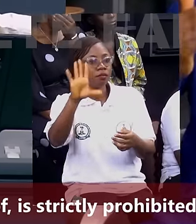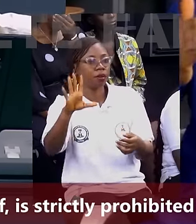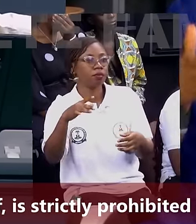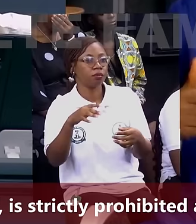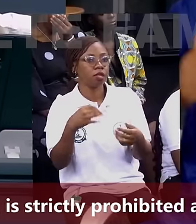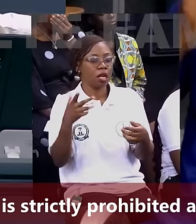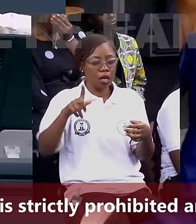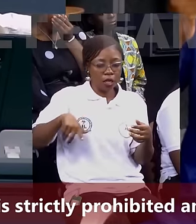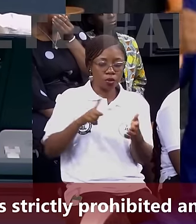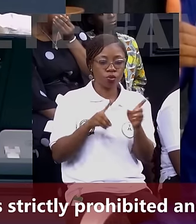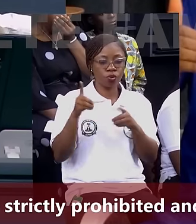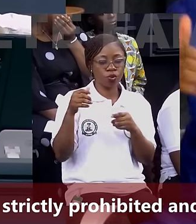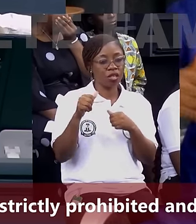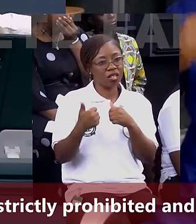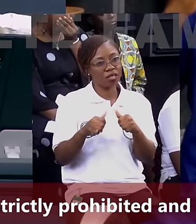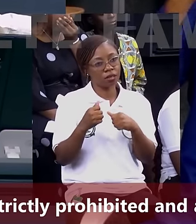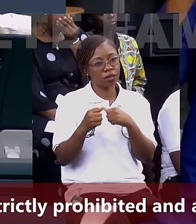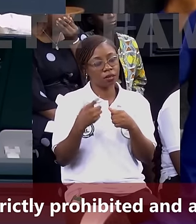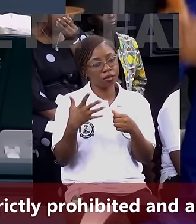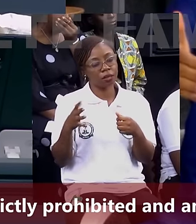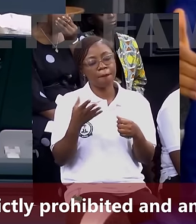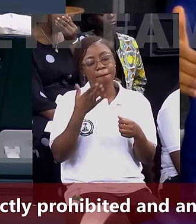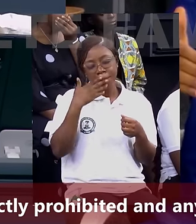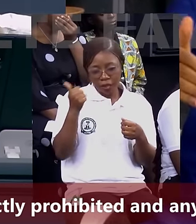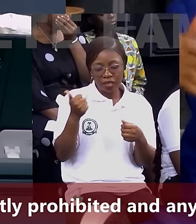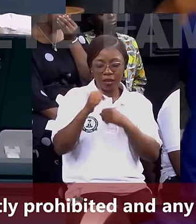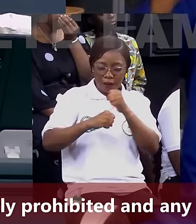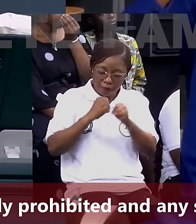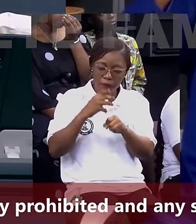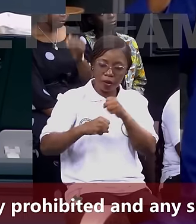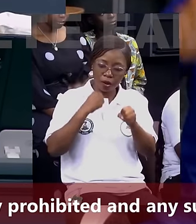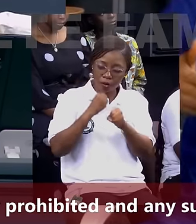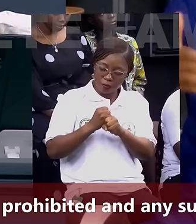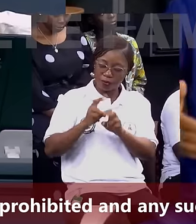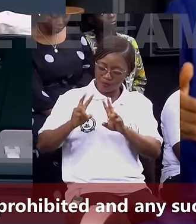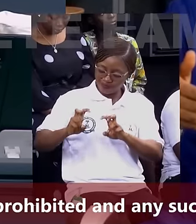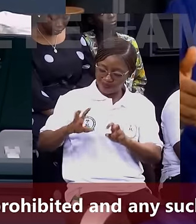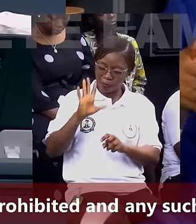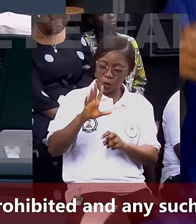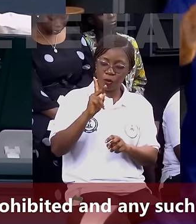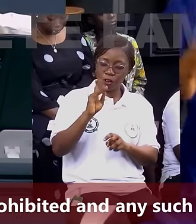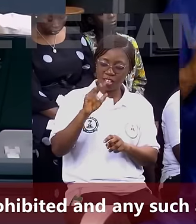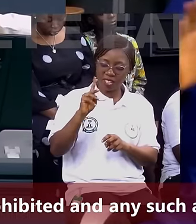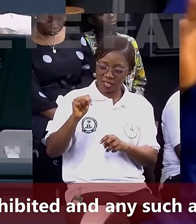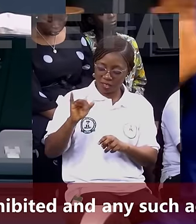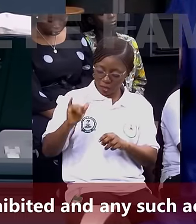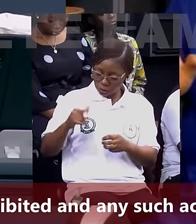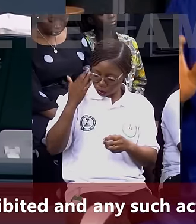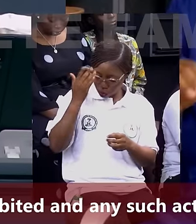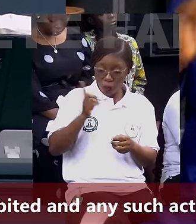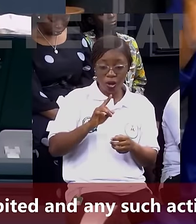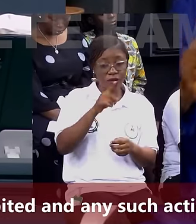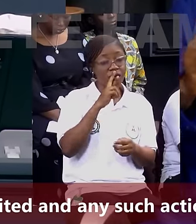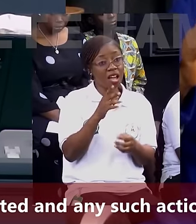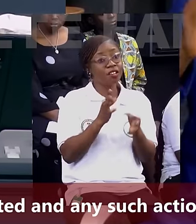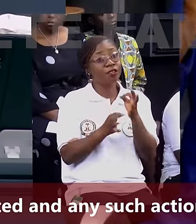is good for annual medical check, to check your kidney function, so you know where you are. And if you are fine, that's fine.